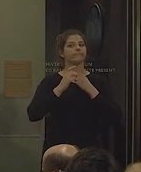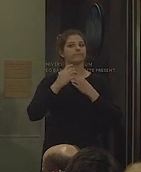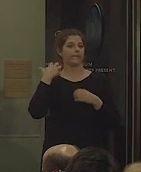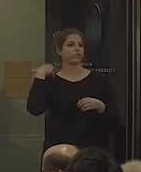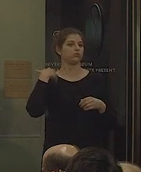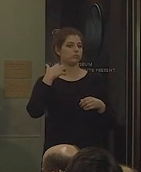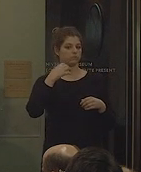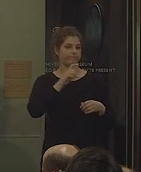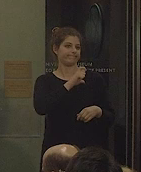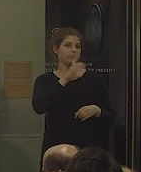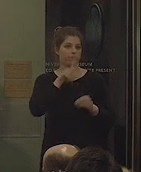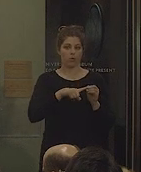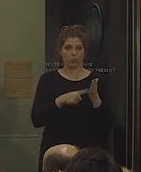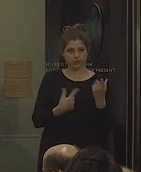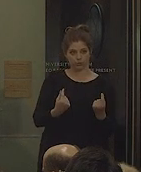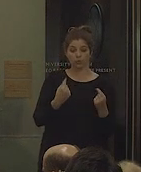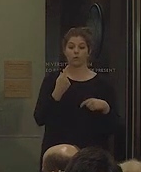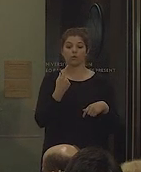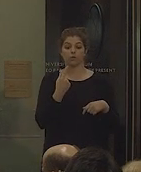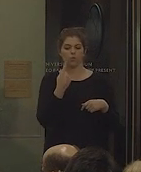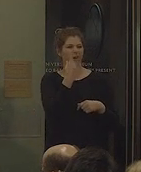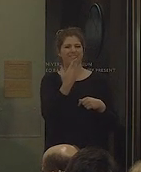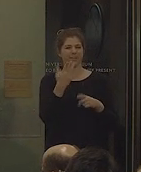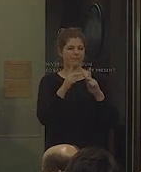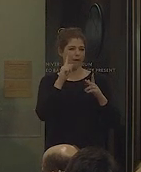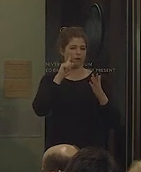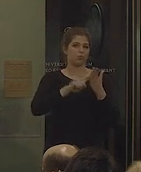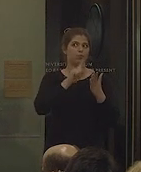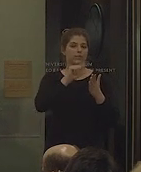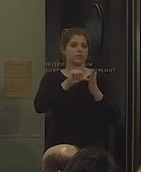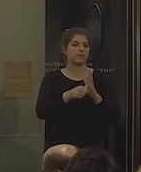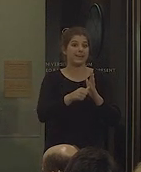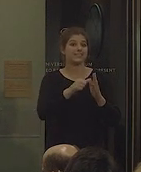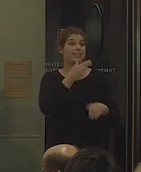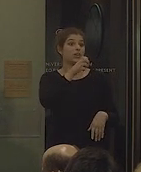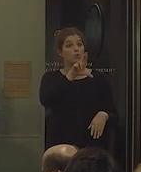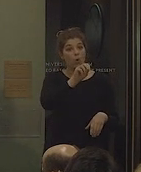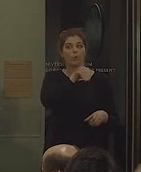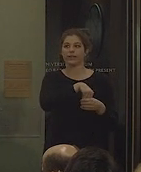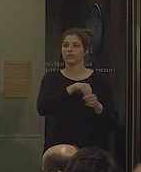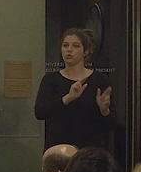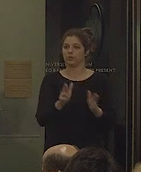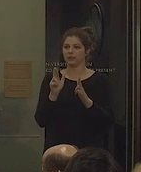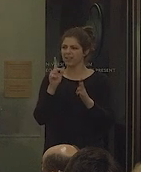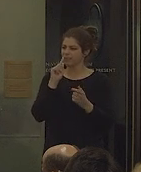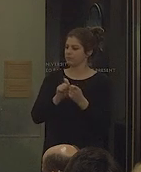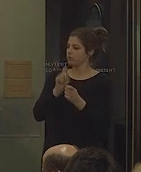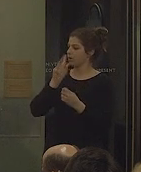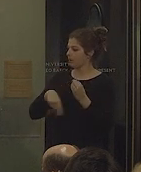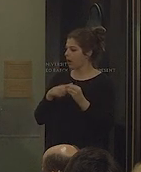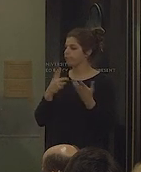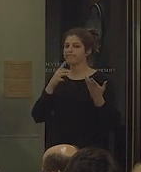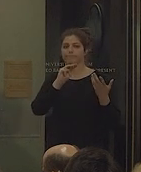to do. And one of the things that people have latched onto recently, I don't know if you've noticed this, are the heroes in these mass shootings. And I think we're specifically talking